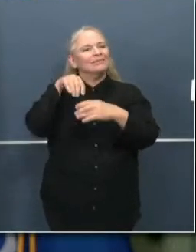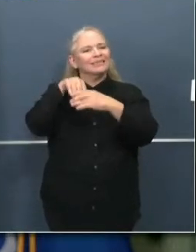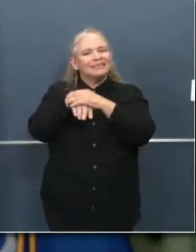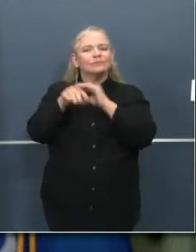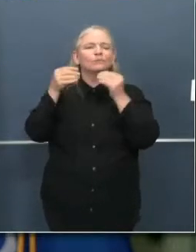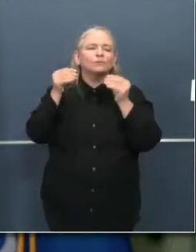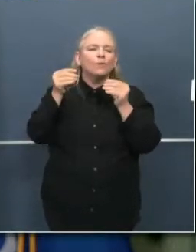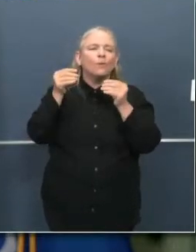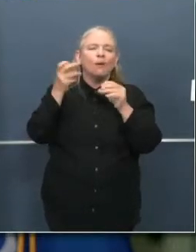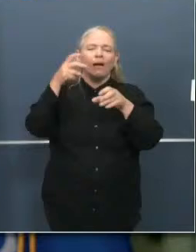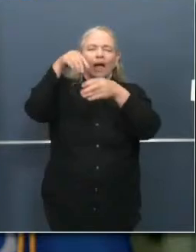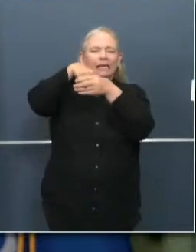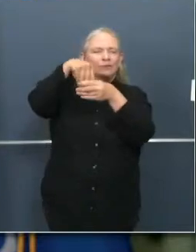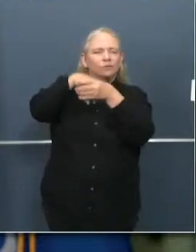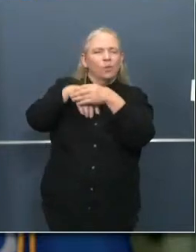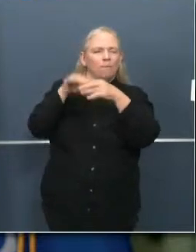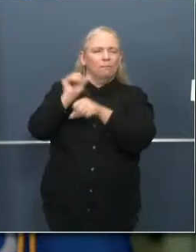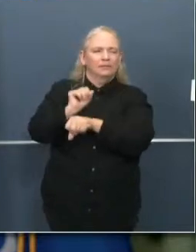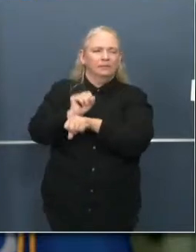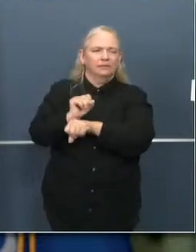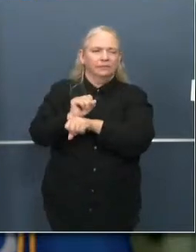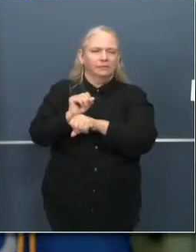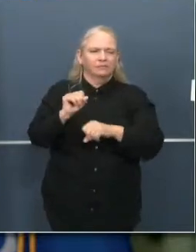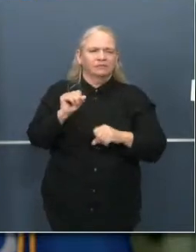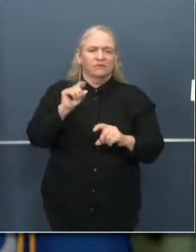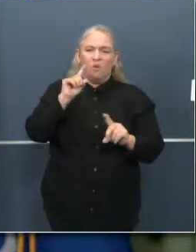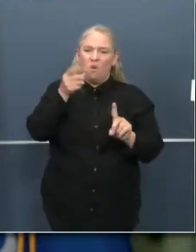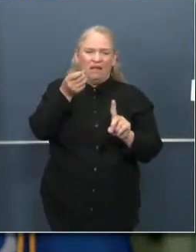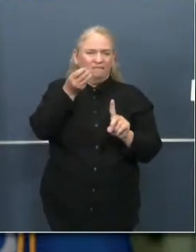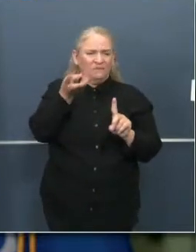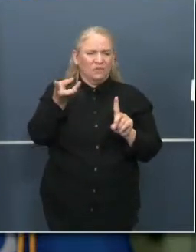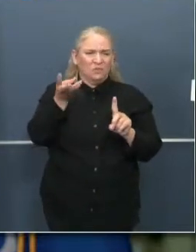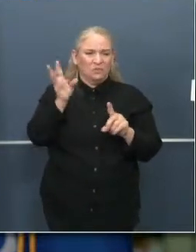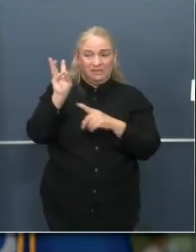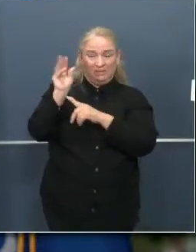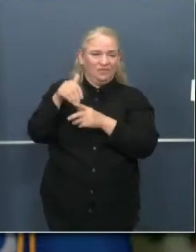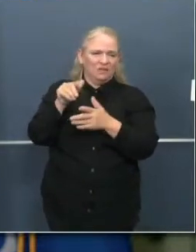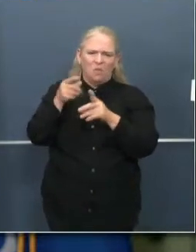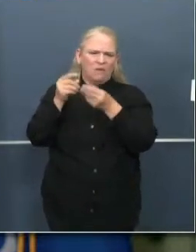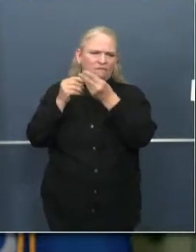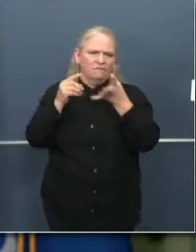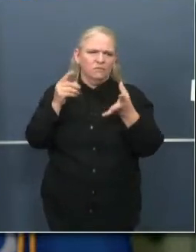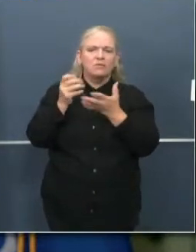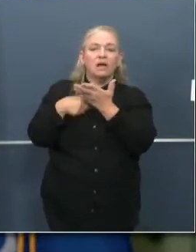people were doing the right thing. And I want to applaud that. The